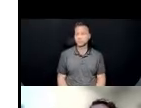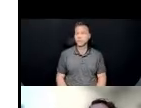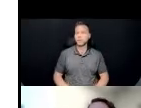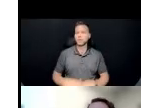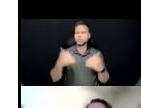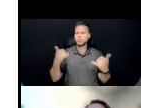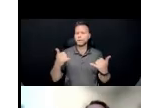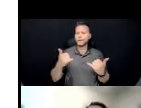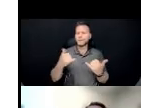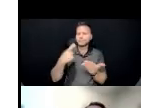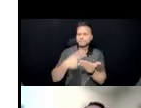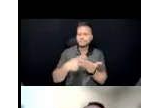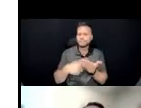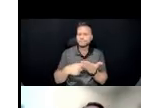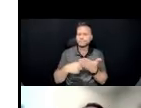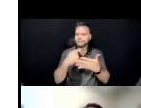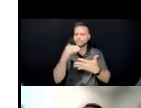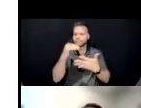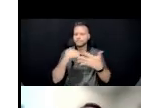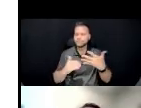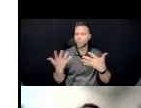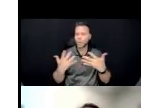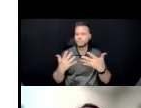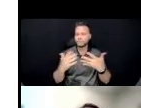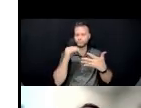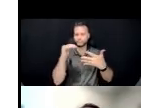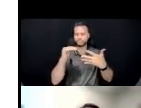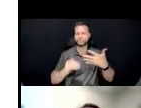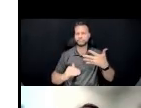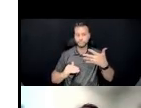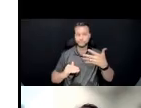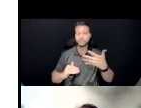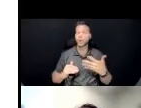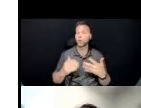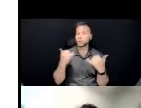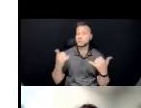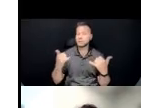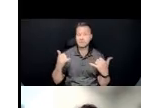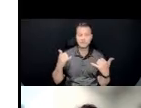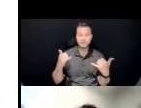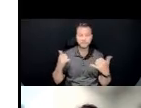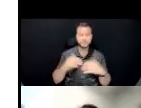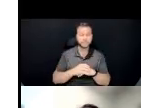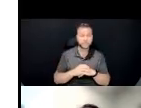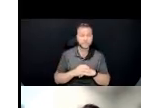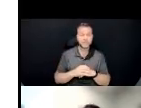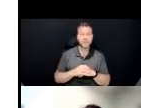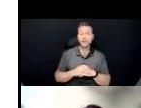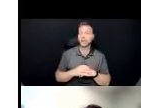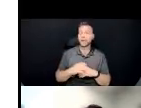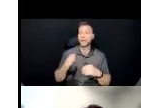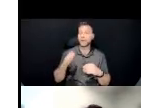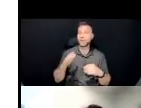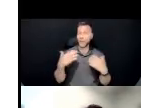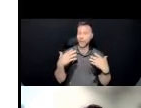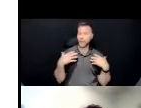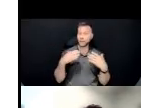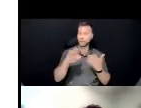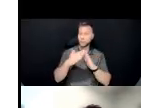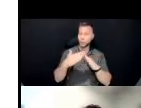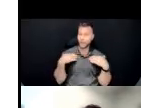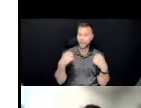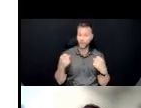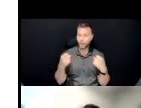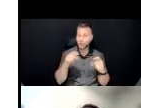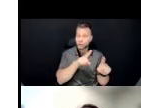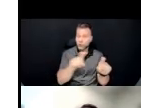for today. I will do an overview of the Community Health Equity Survey and our Data to Action